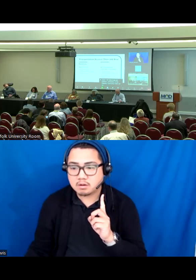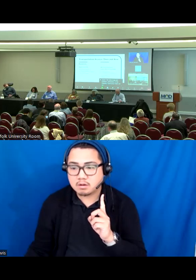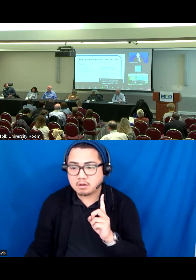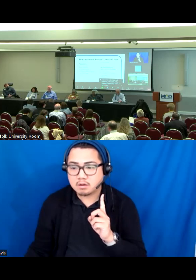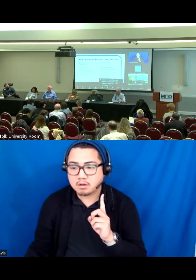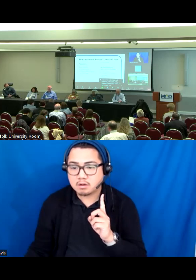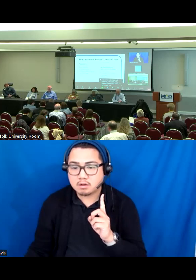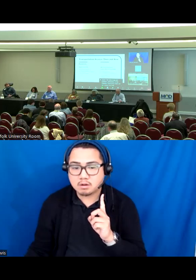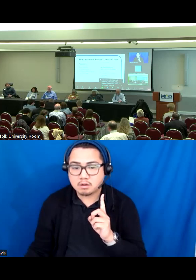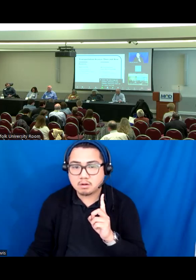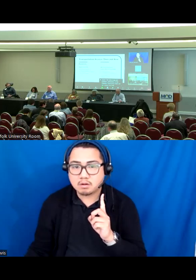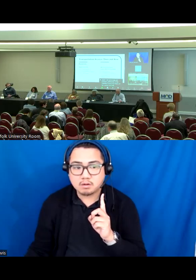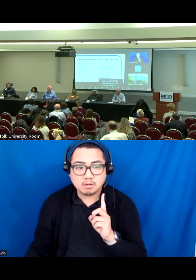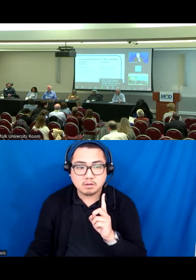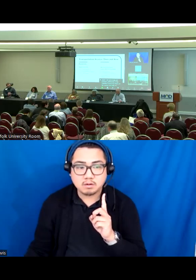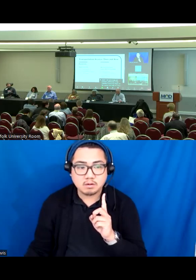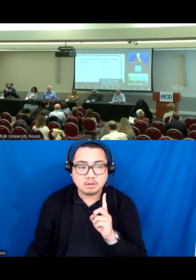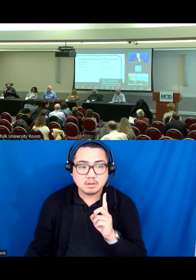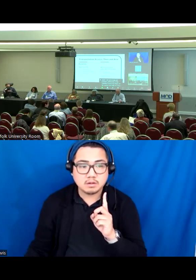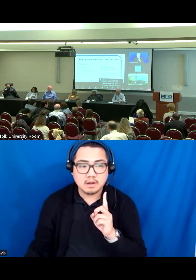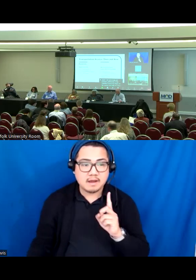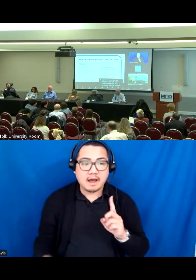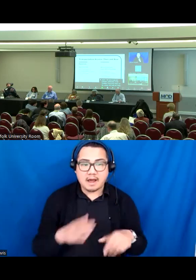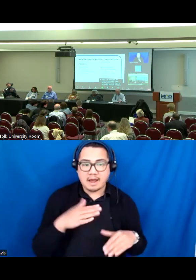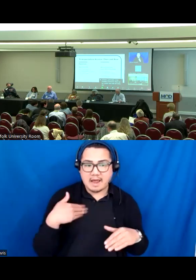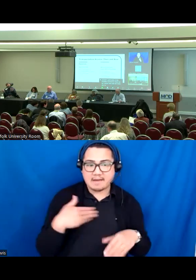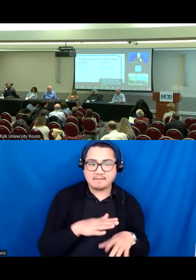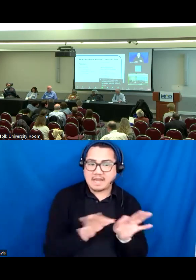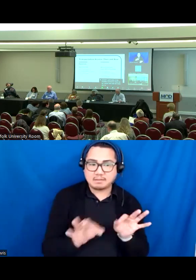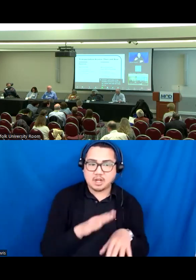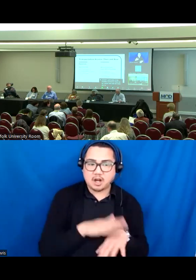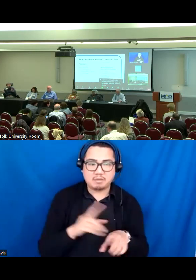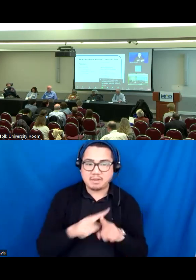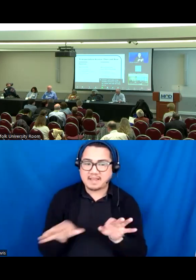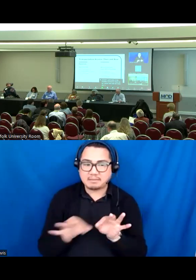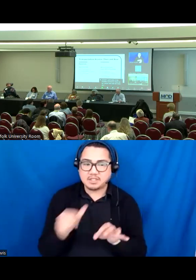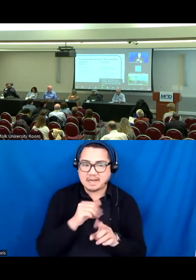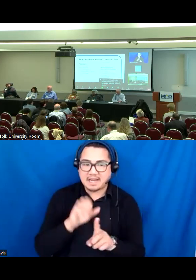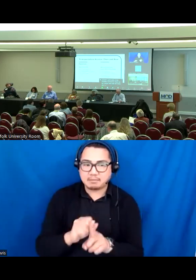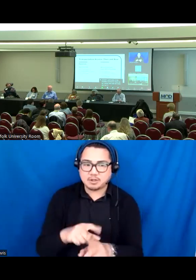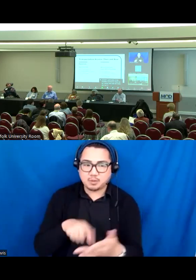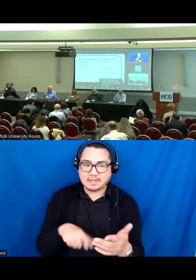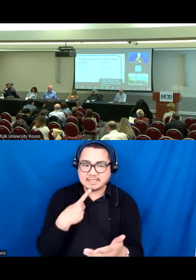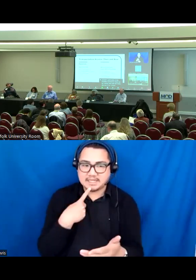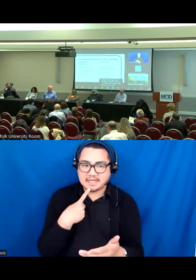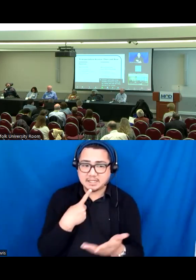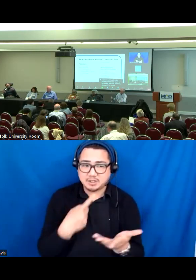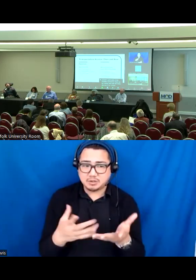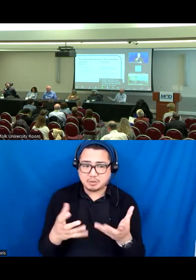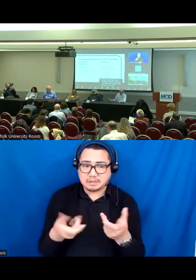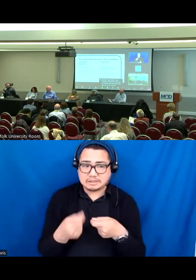deep. And we, in part of our mission, much like Marilyn